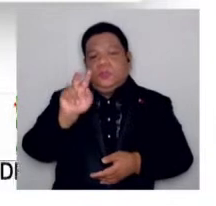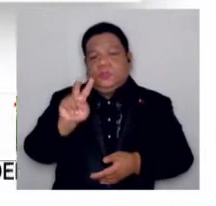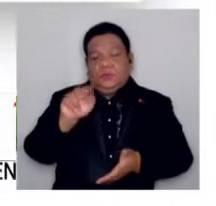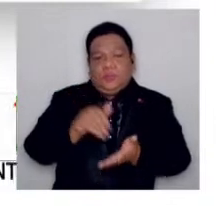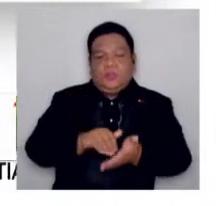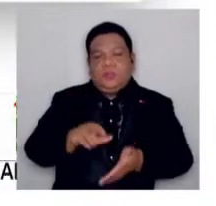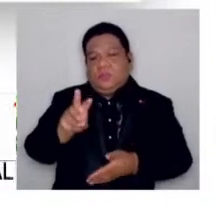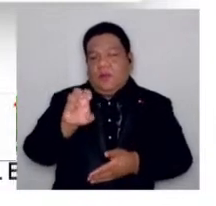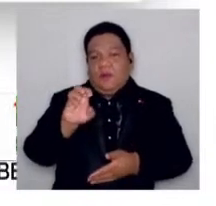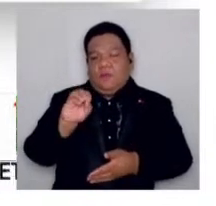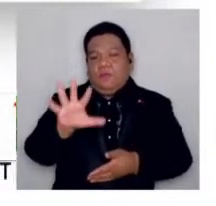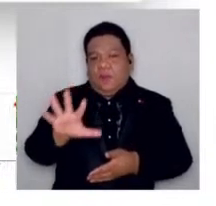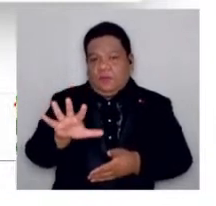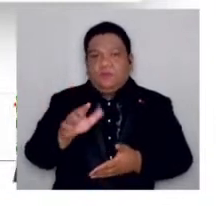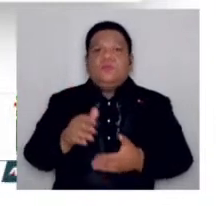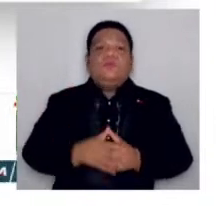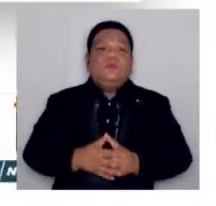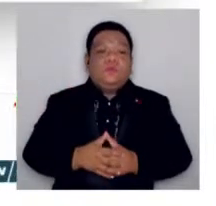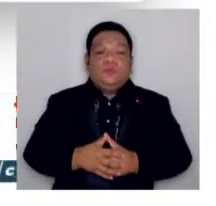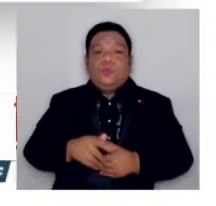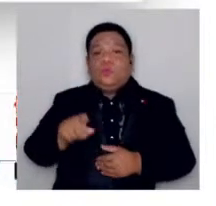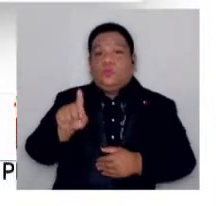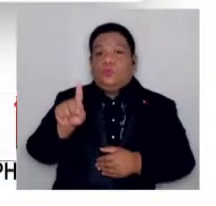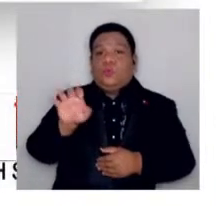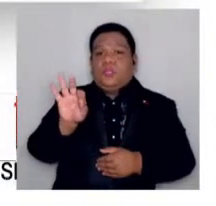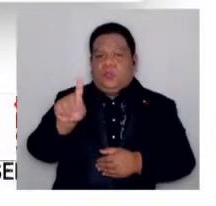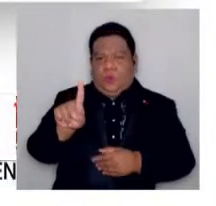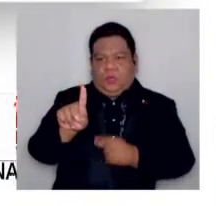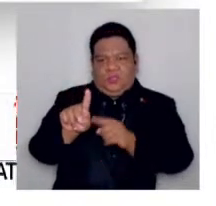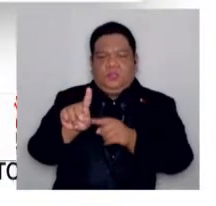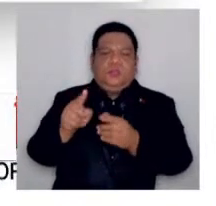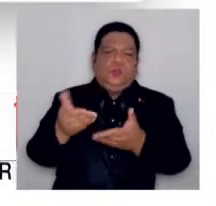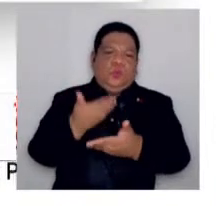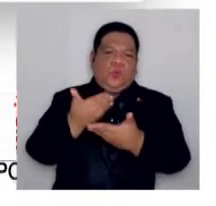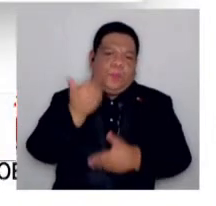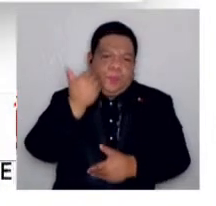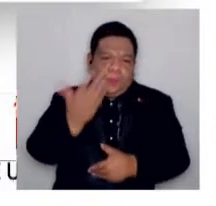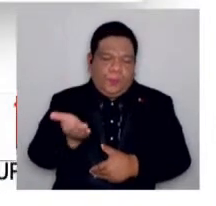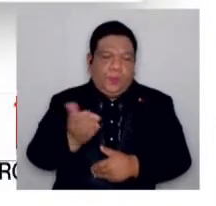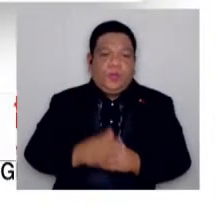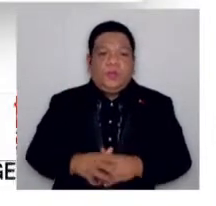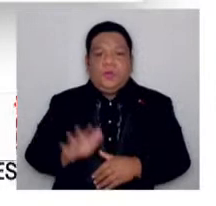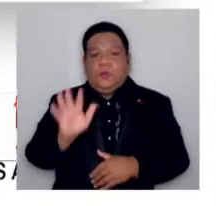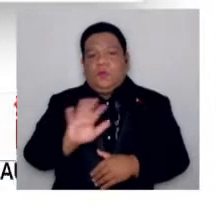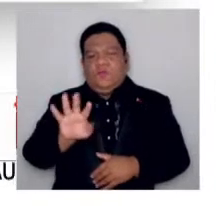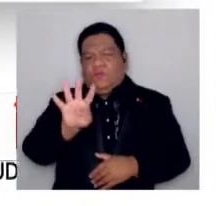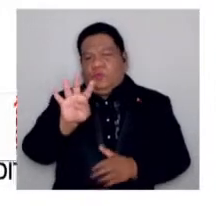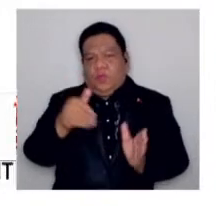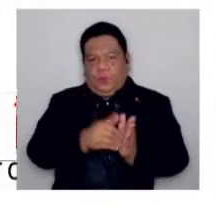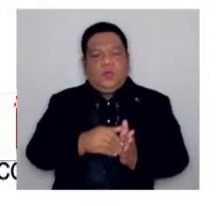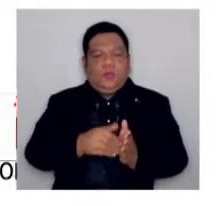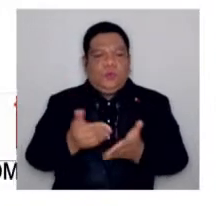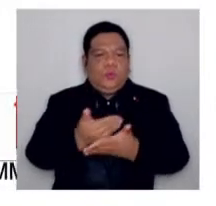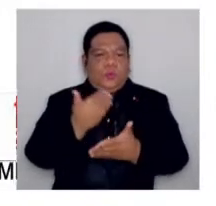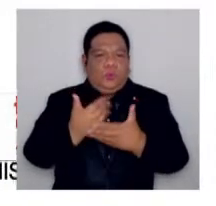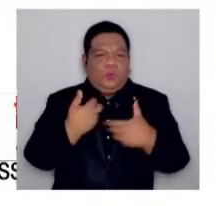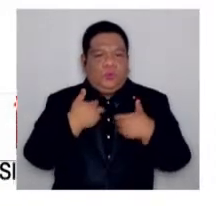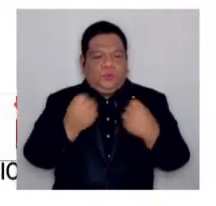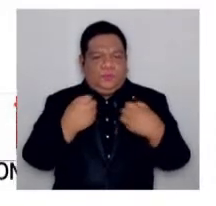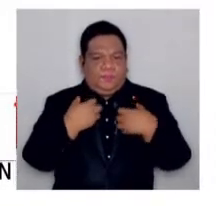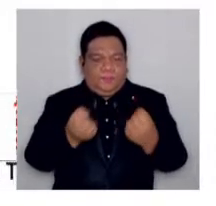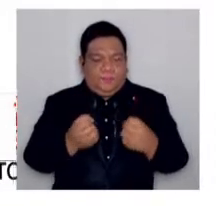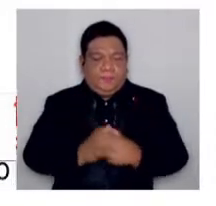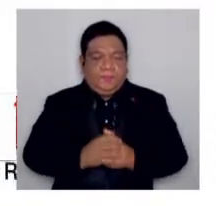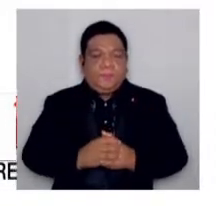Sunday. 191 additional deaths and nearly 4,000 more recoveries were also reported. Meanwhile, the country's